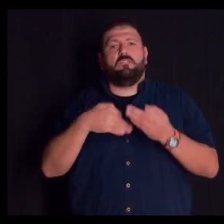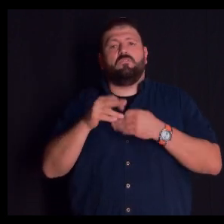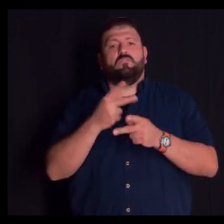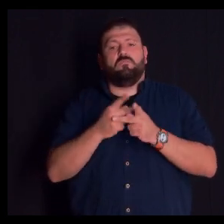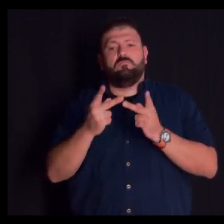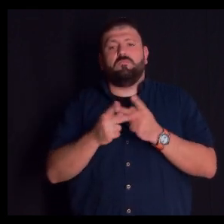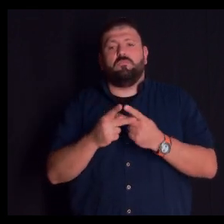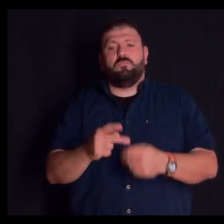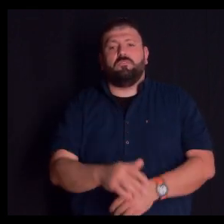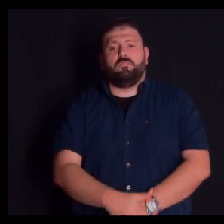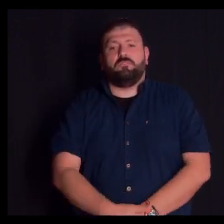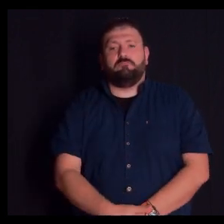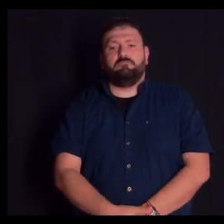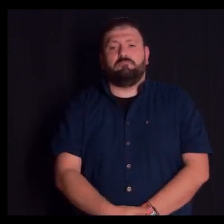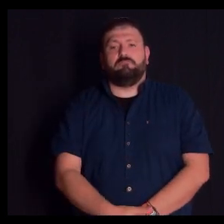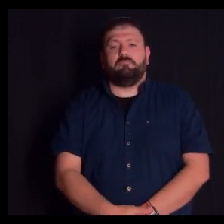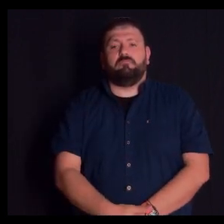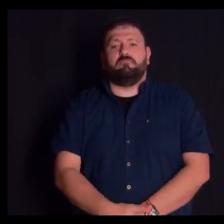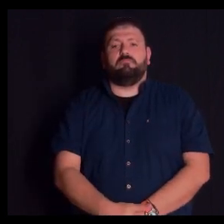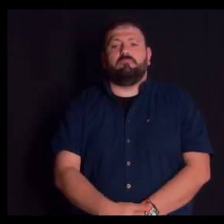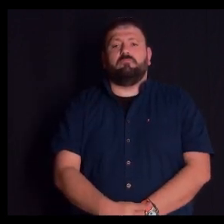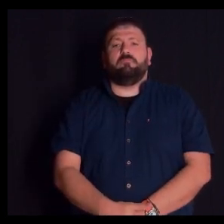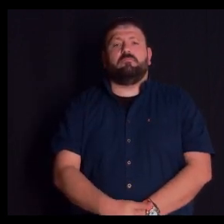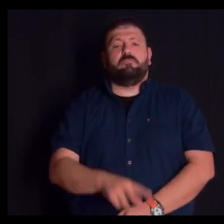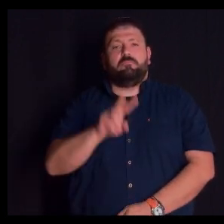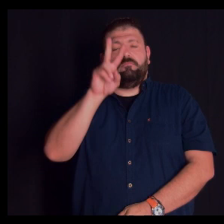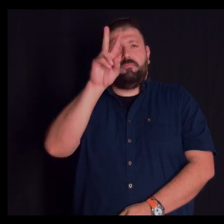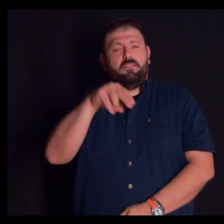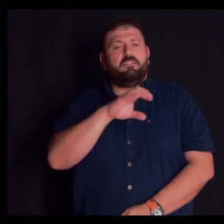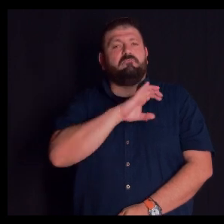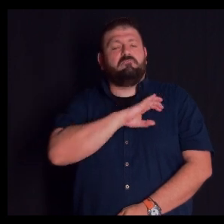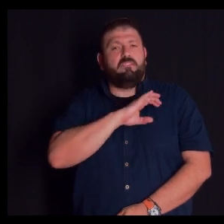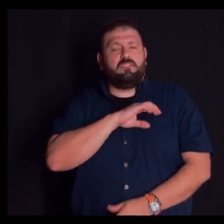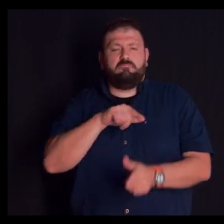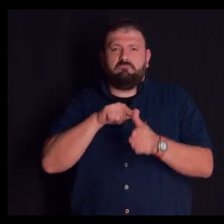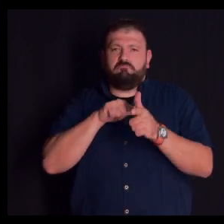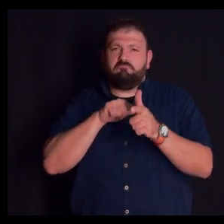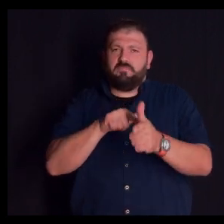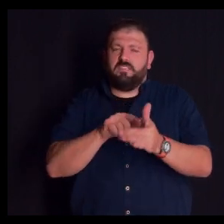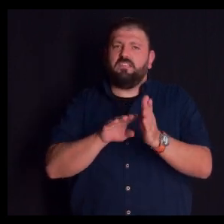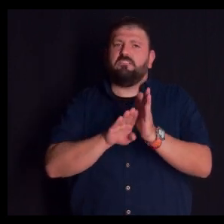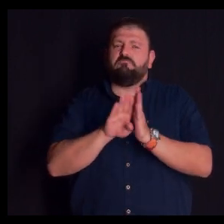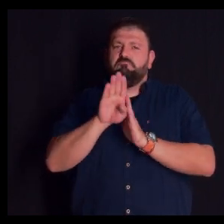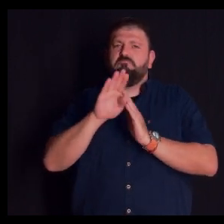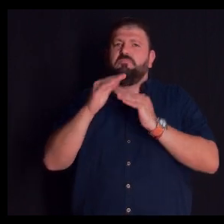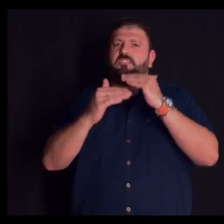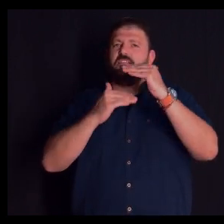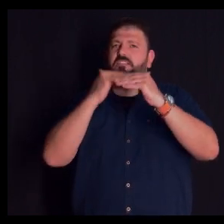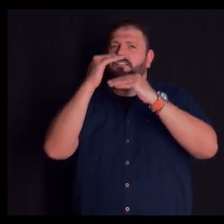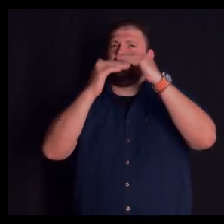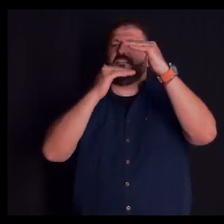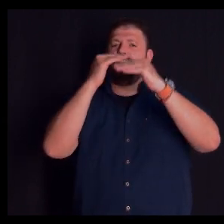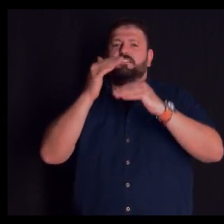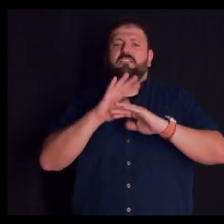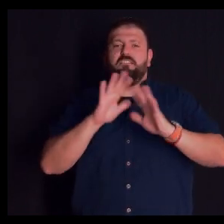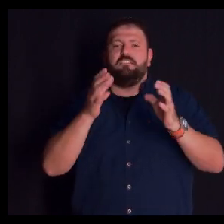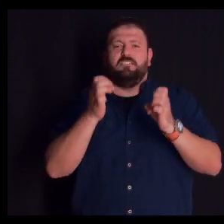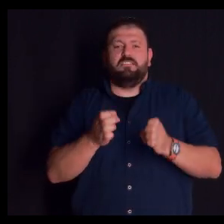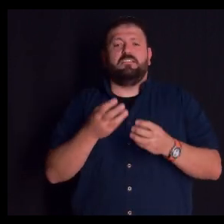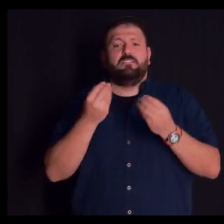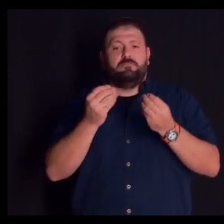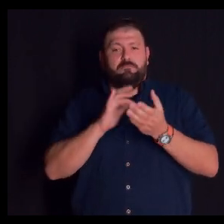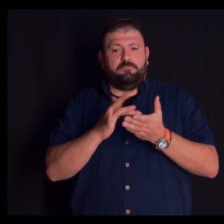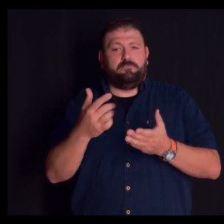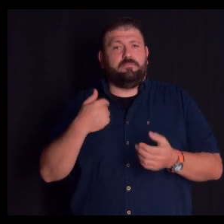and the products. So, being willing to continue growth on, wanting to be where you